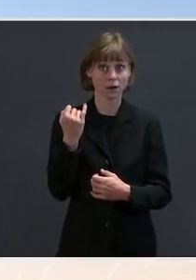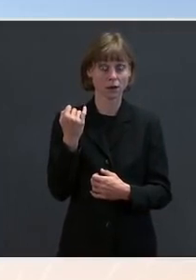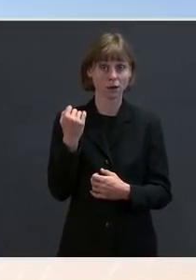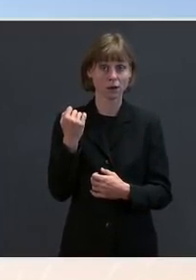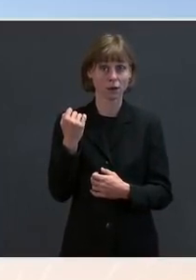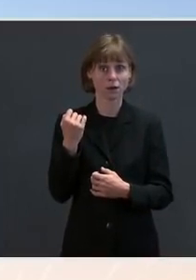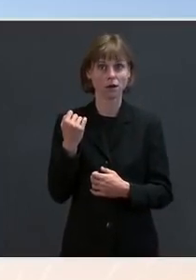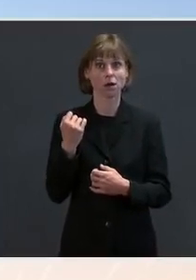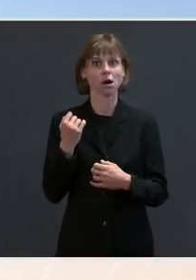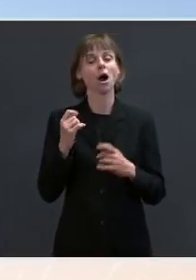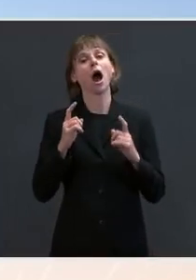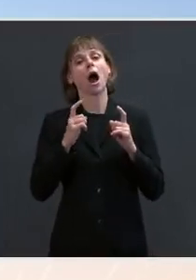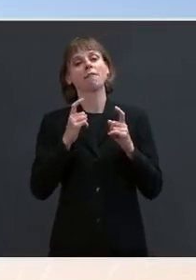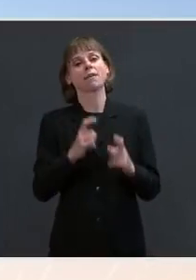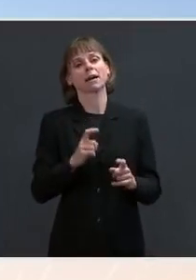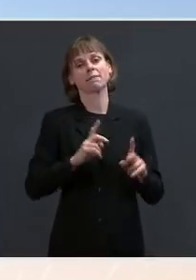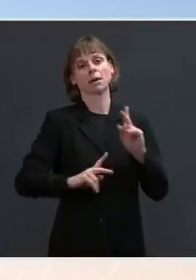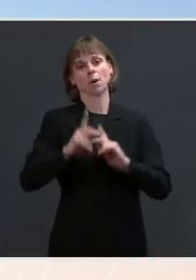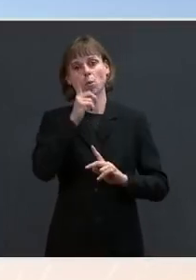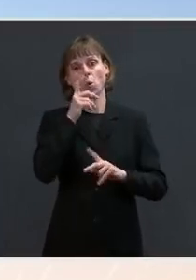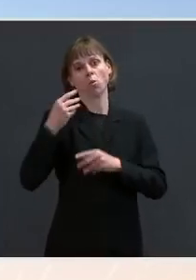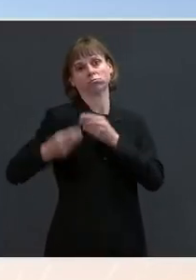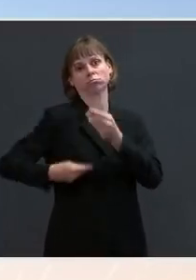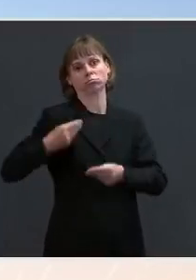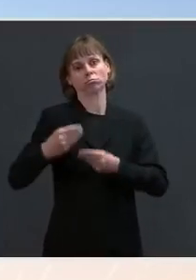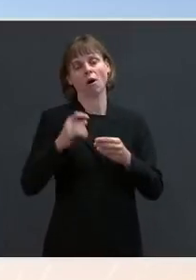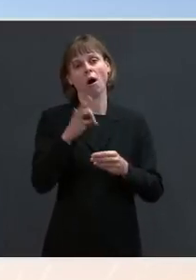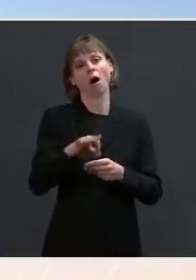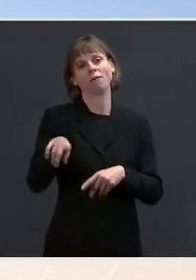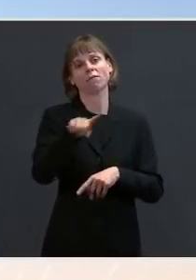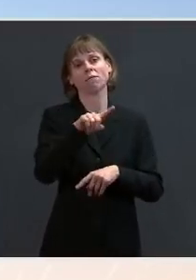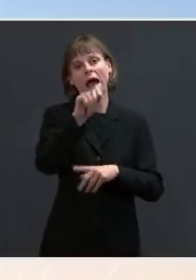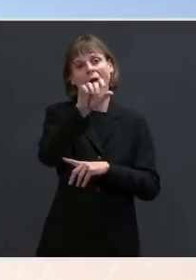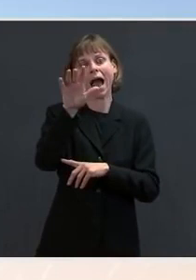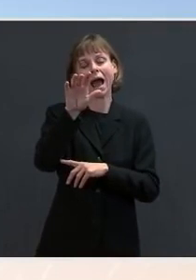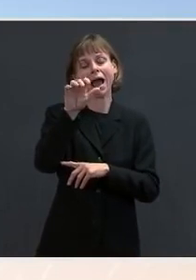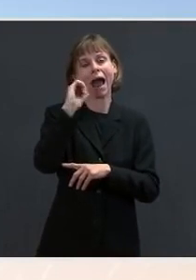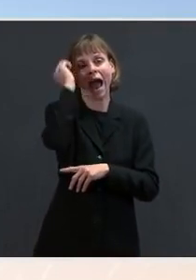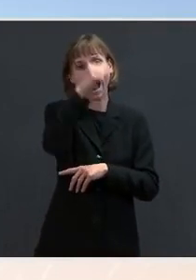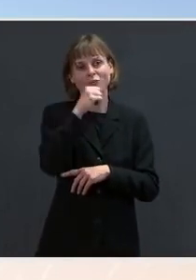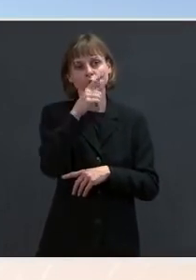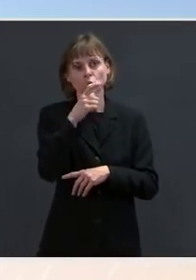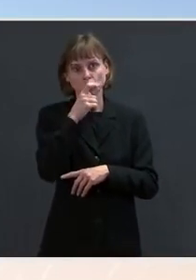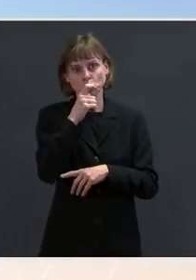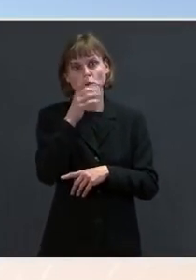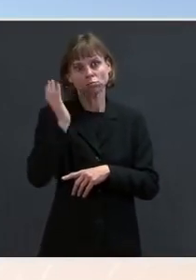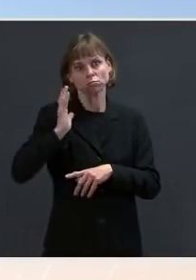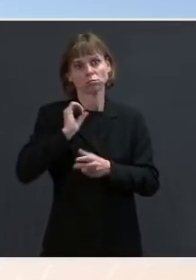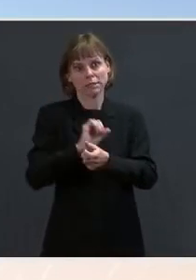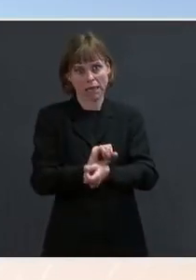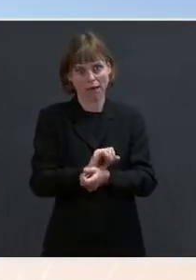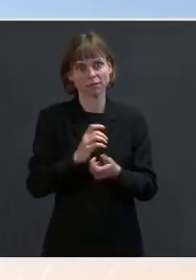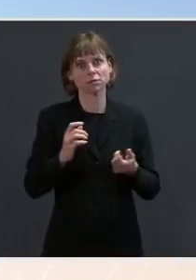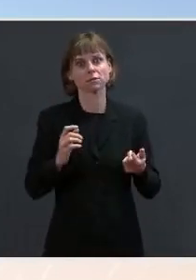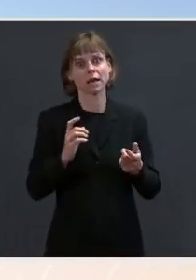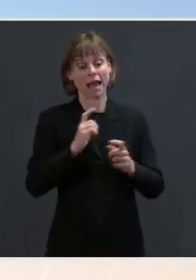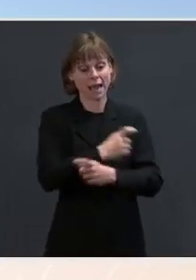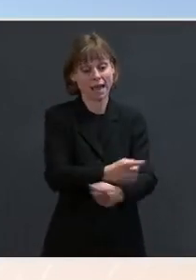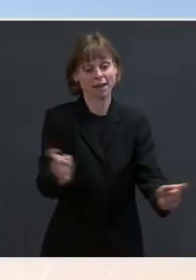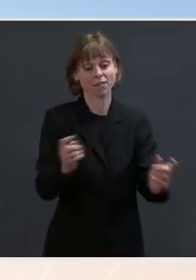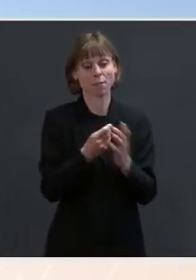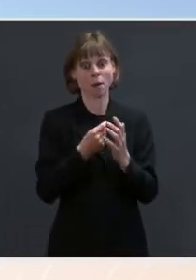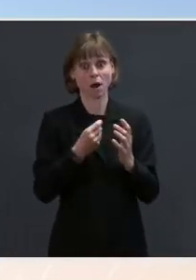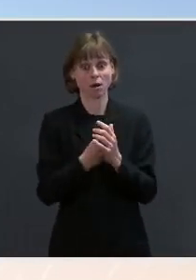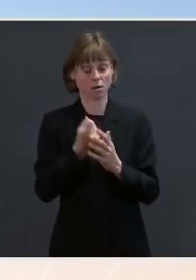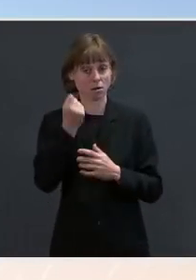of enslaved Africans financial payouts, which some have said that it would indeed bankrupt